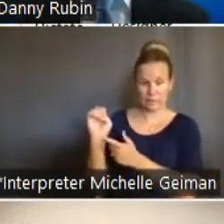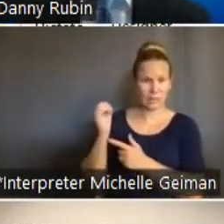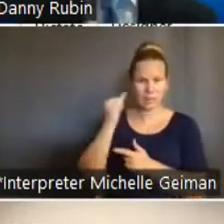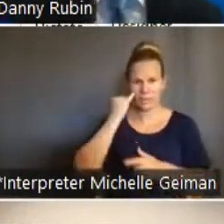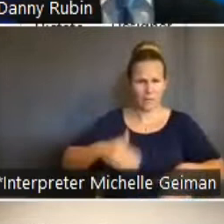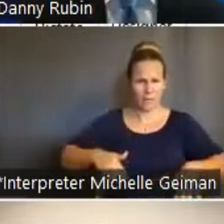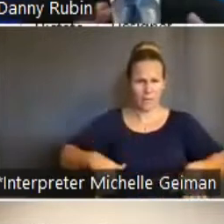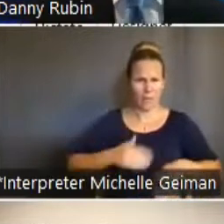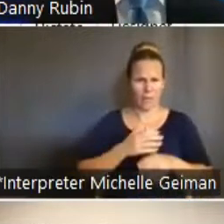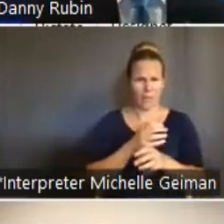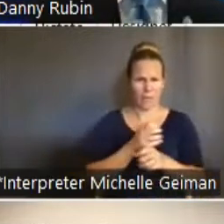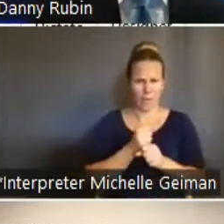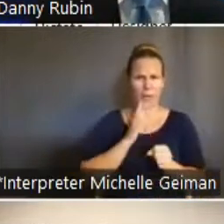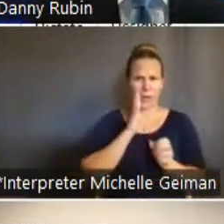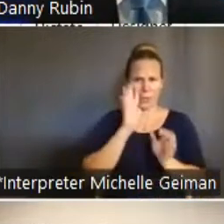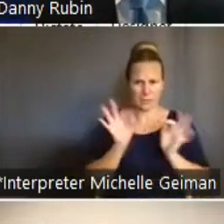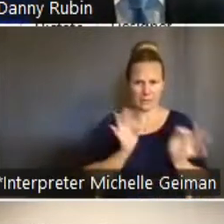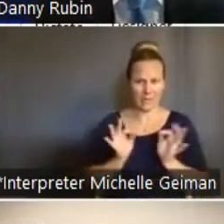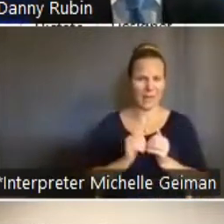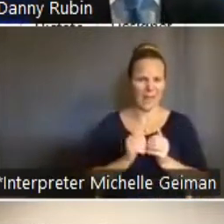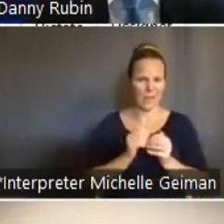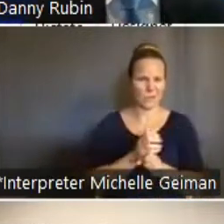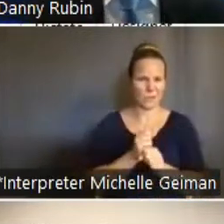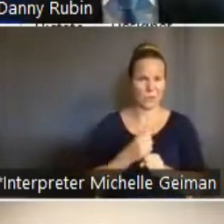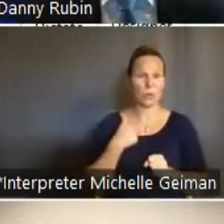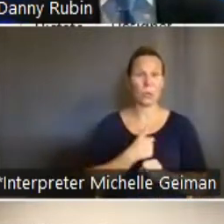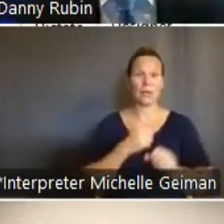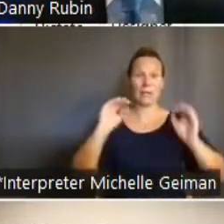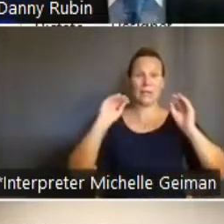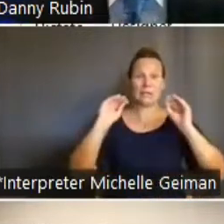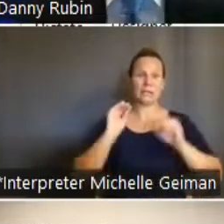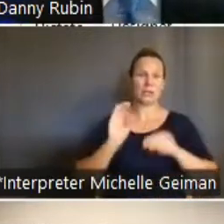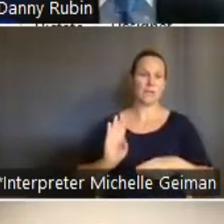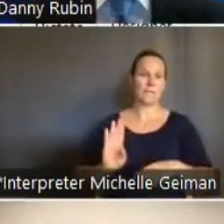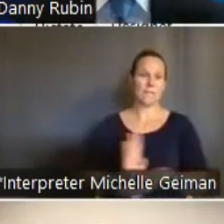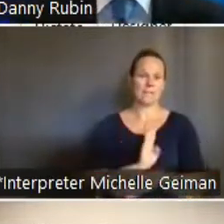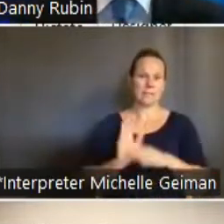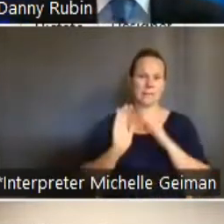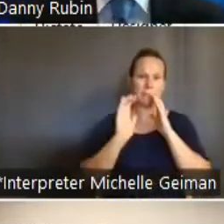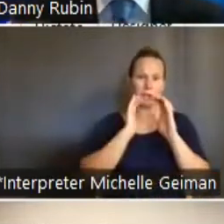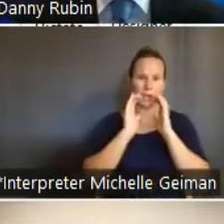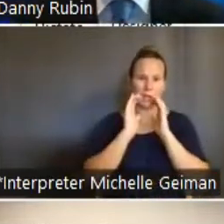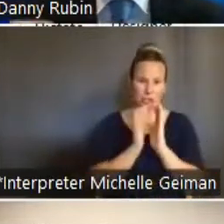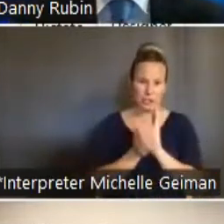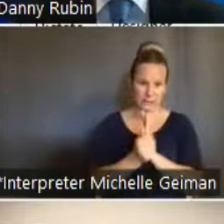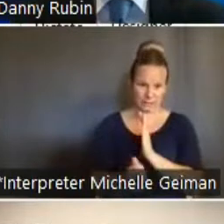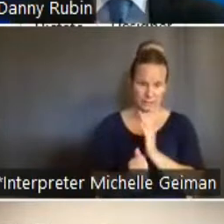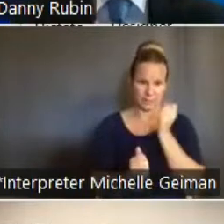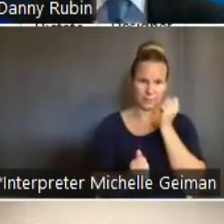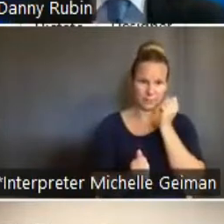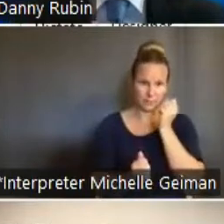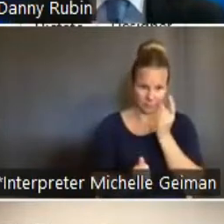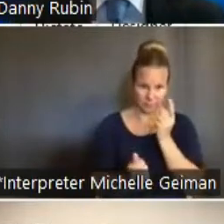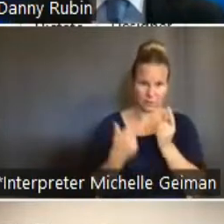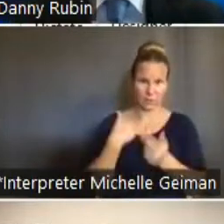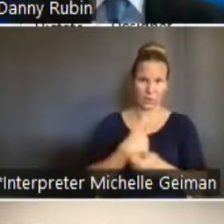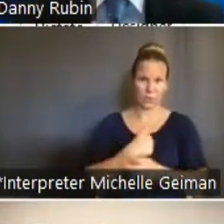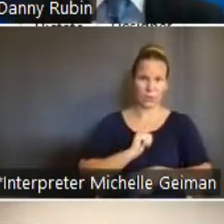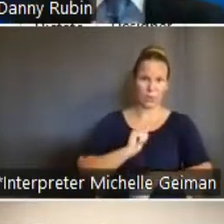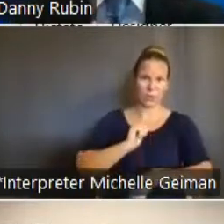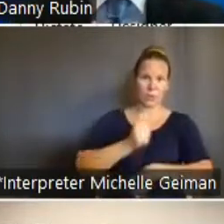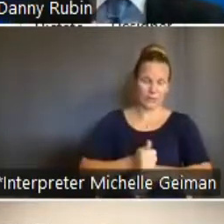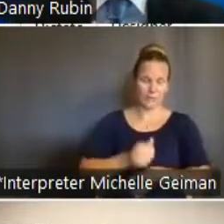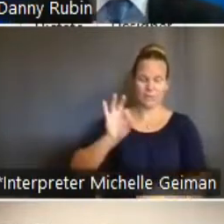We teach business communication skills, and we put together a free Google Drive